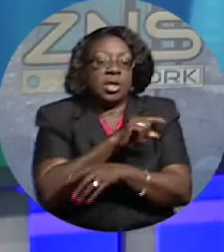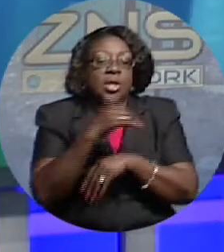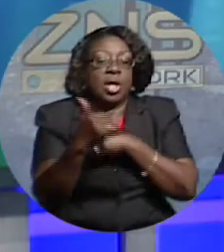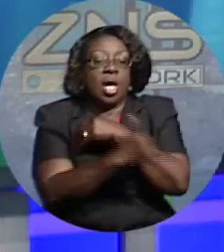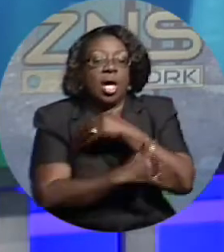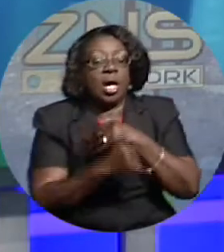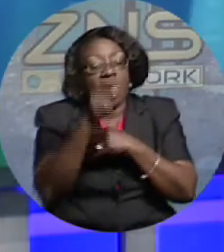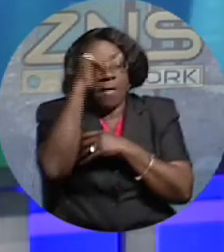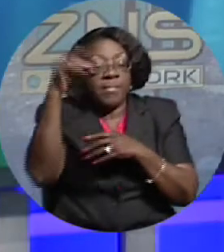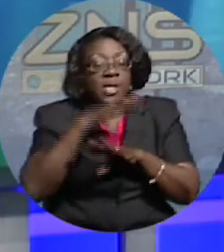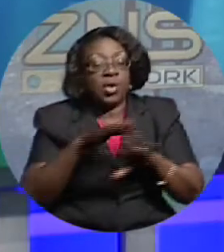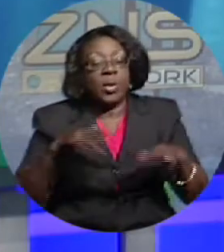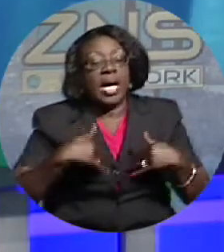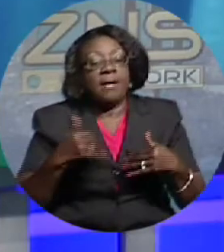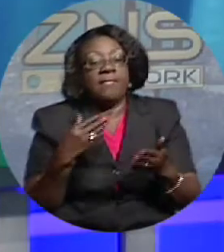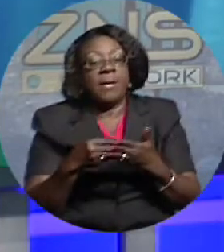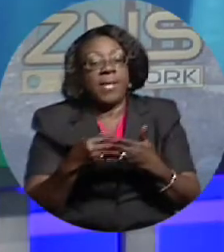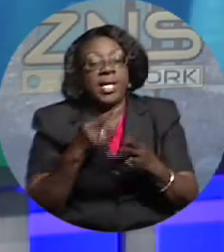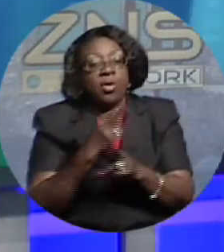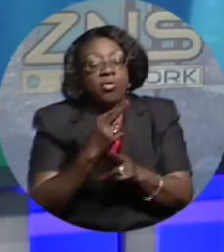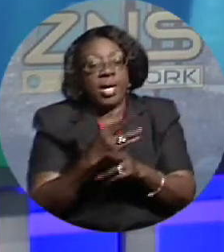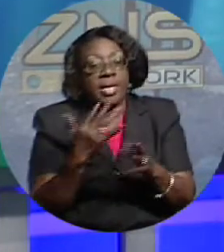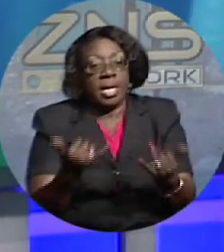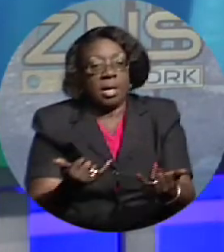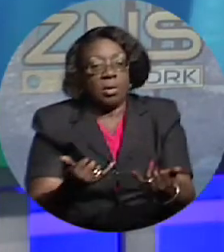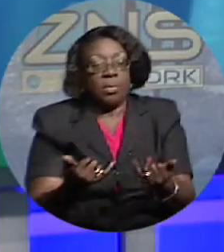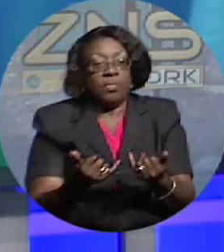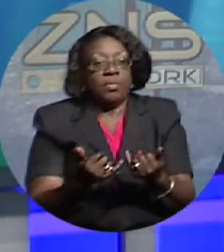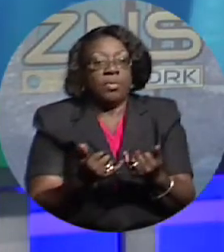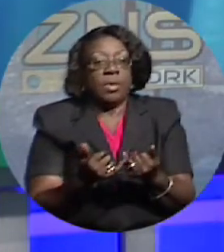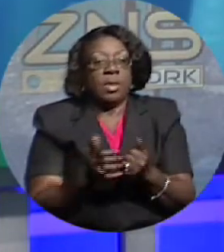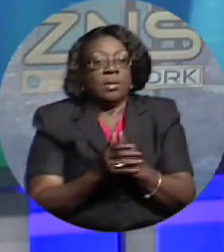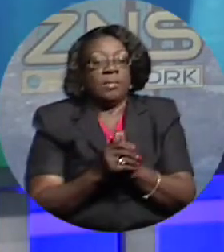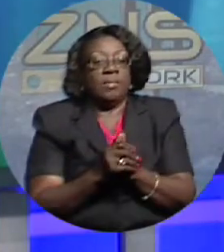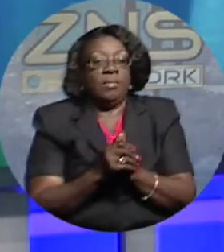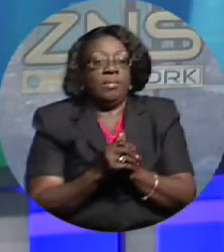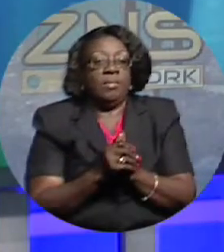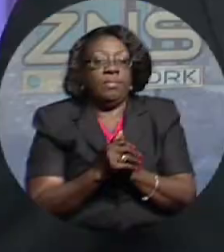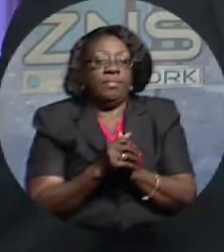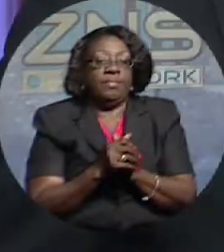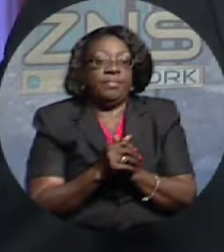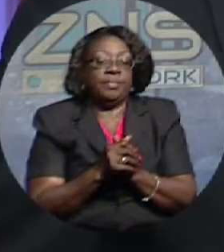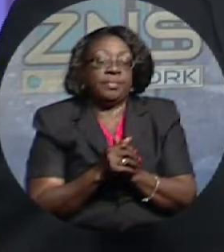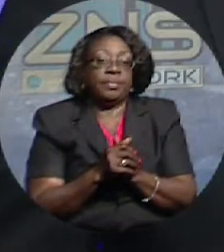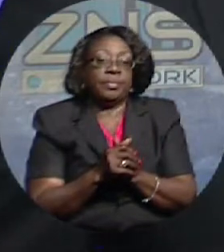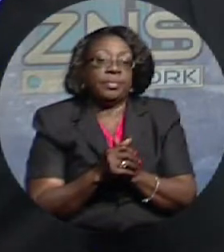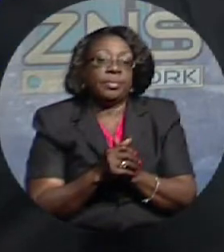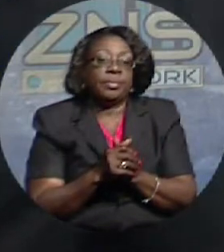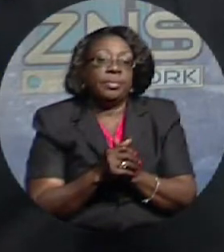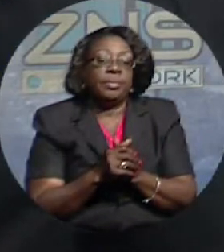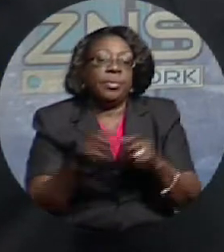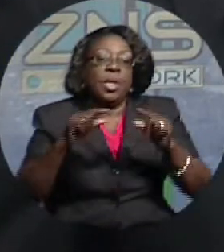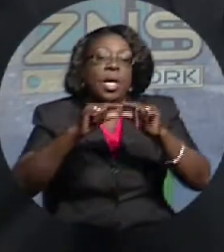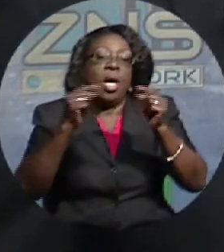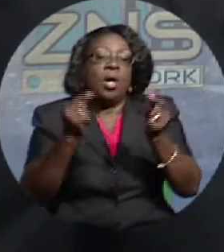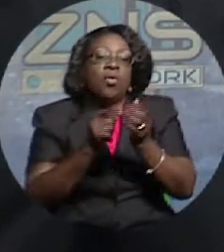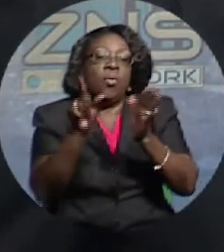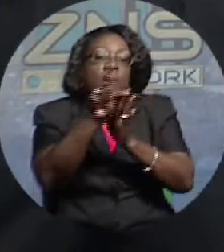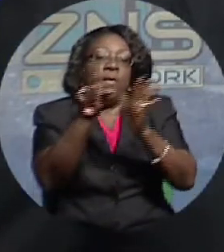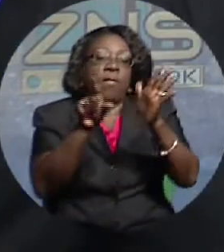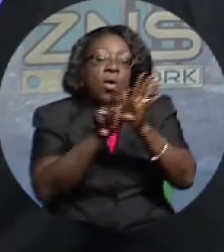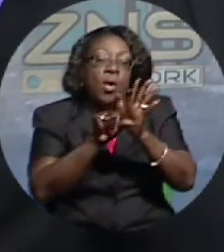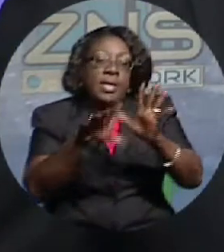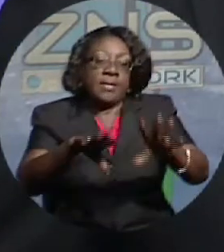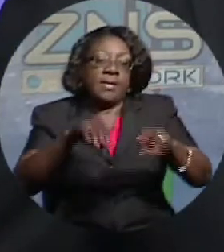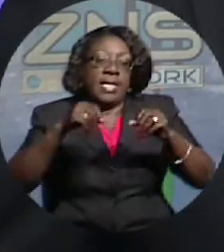on standby should the force be needed to man customs and immigration posts. A group of lawyers have taken